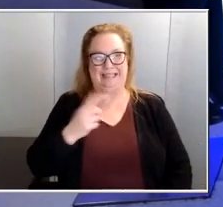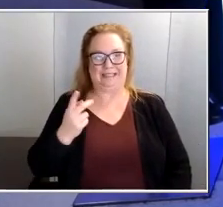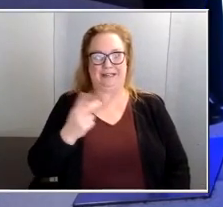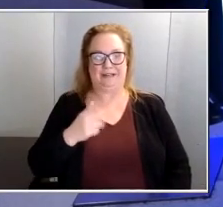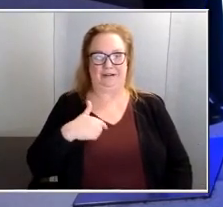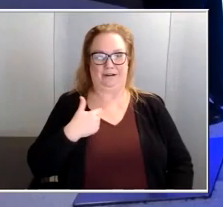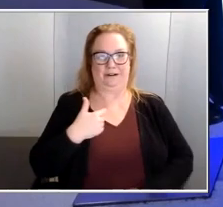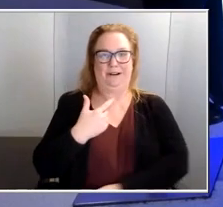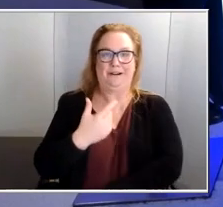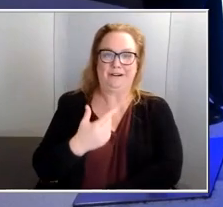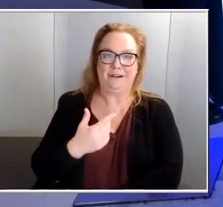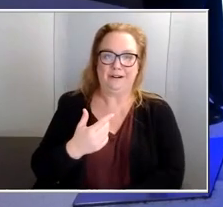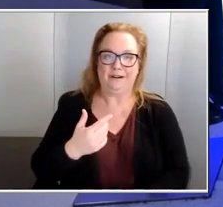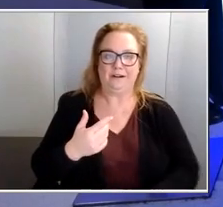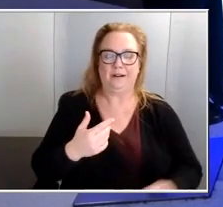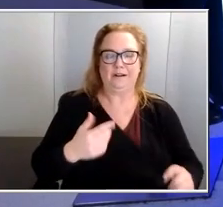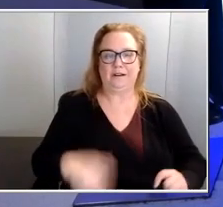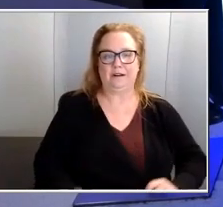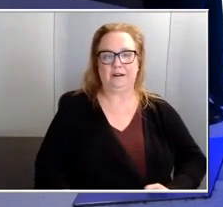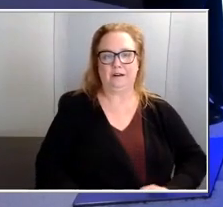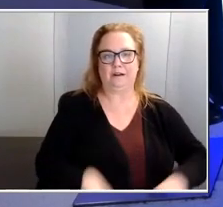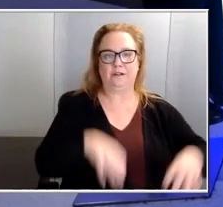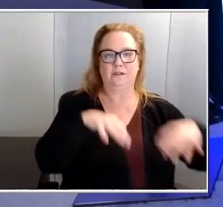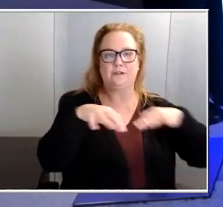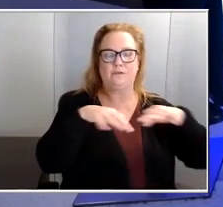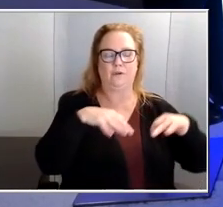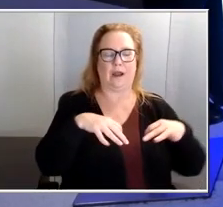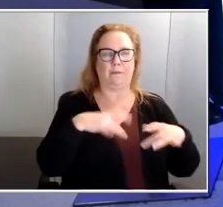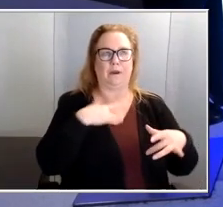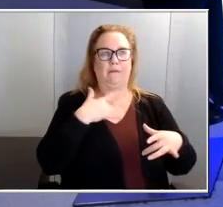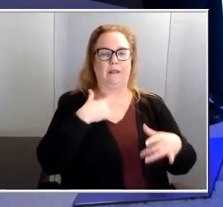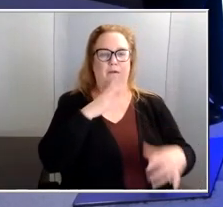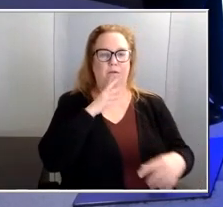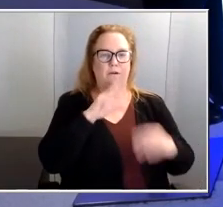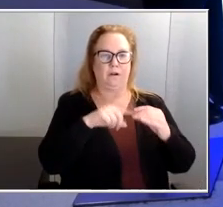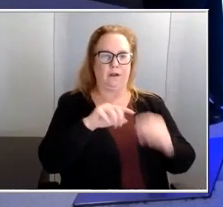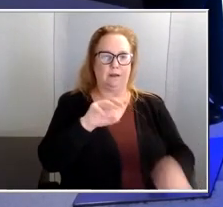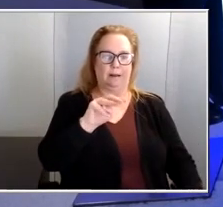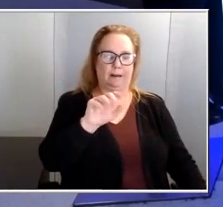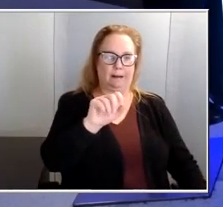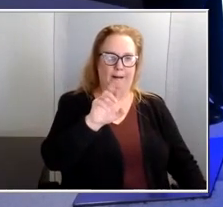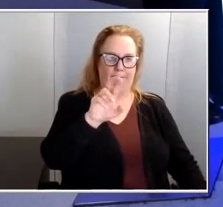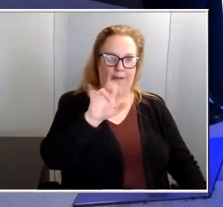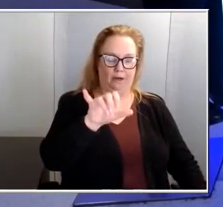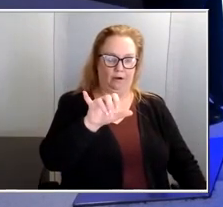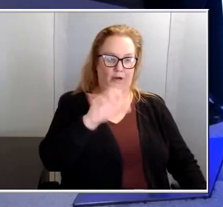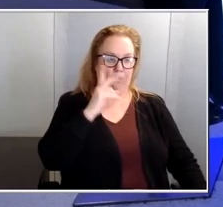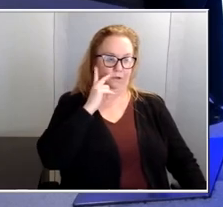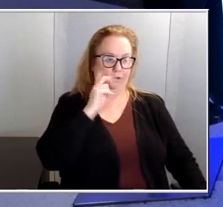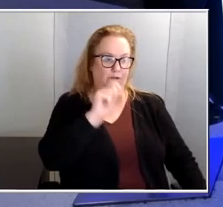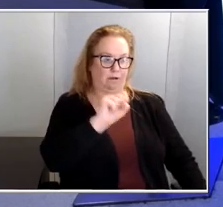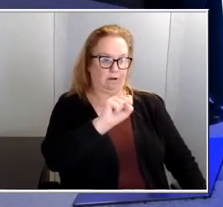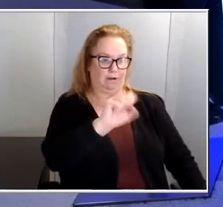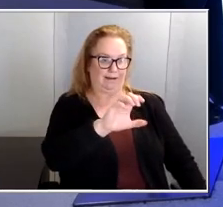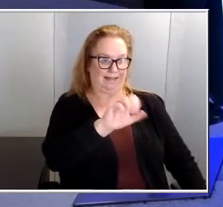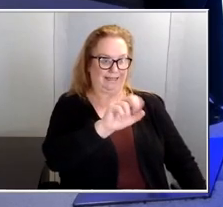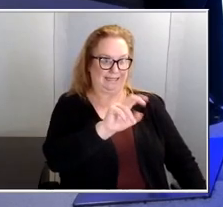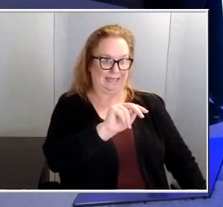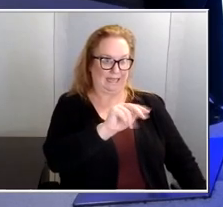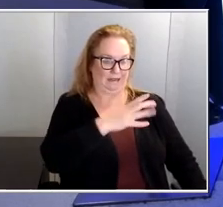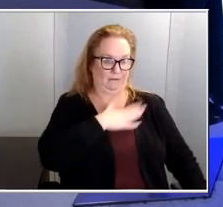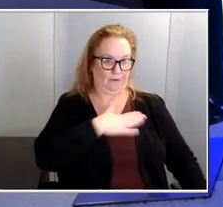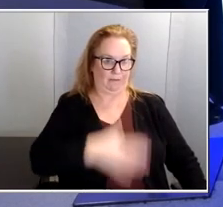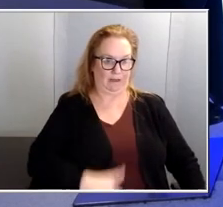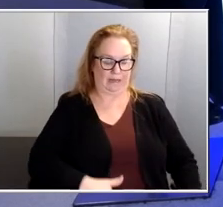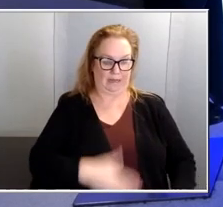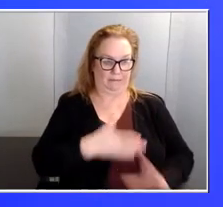still, describe to me what it felt like when you're talking to Mary and you saw the scan before and the scan after.